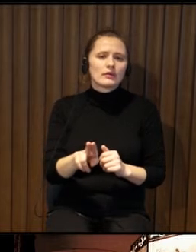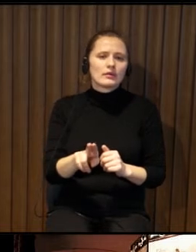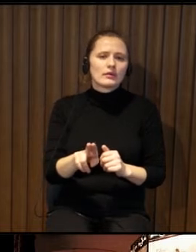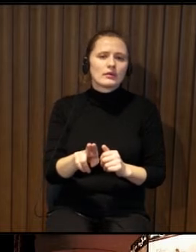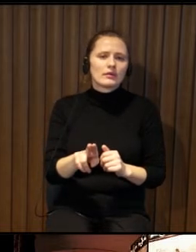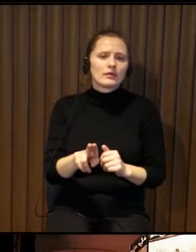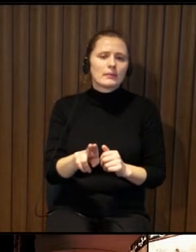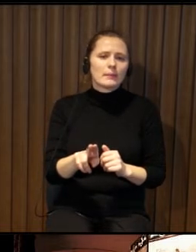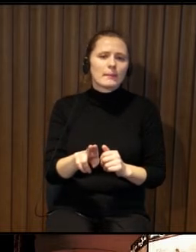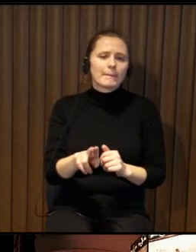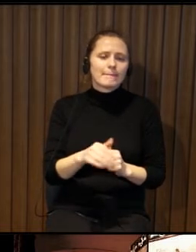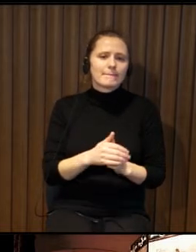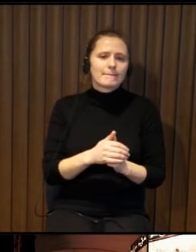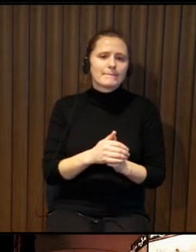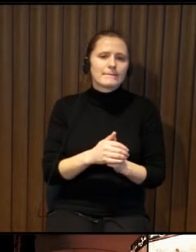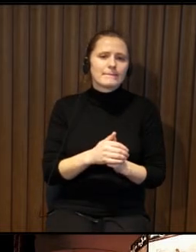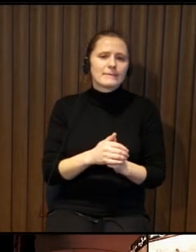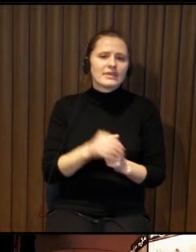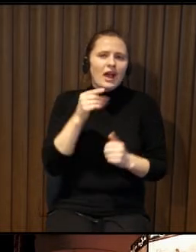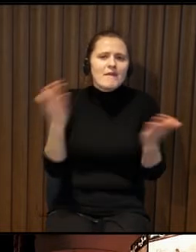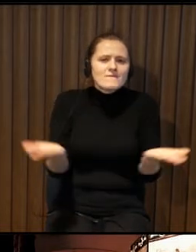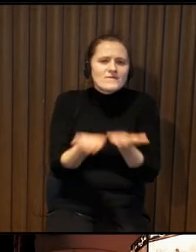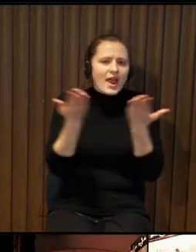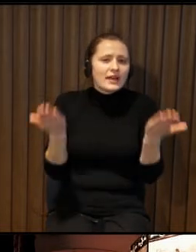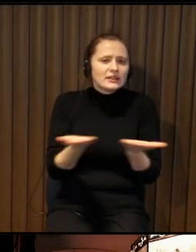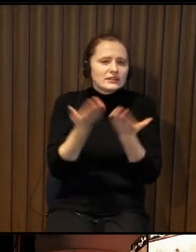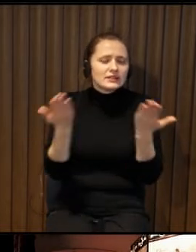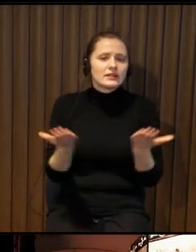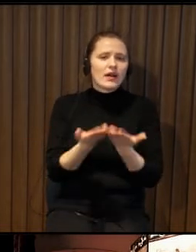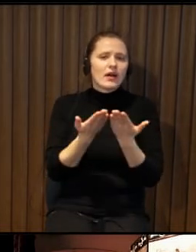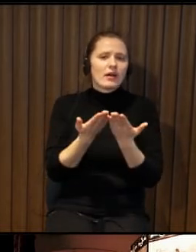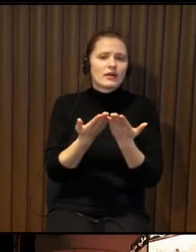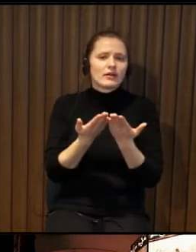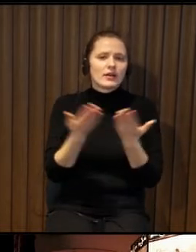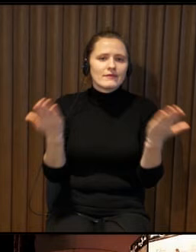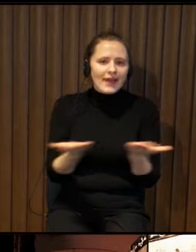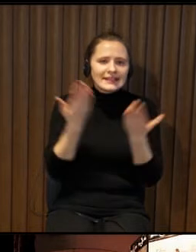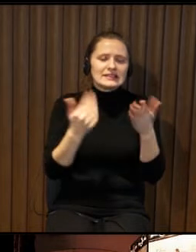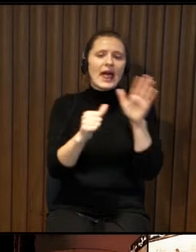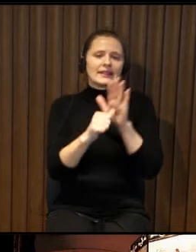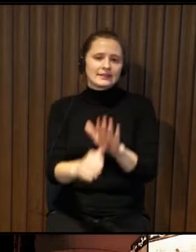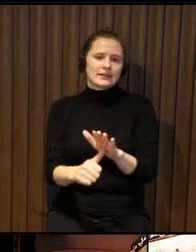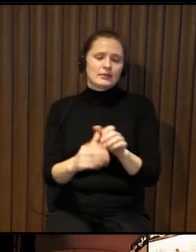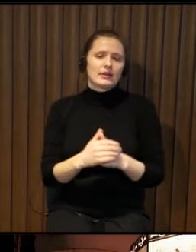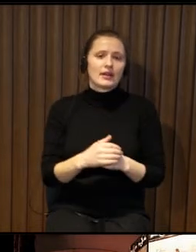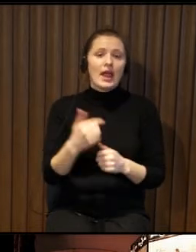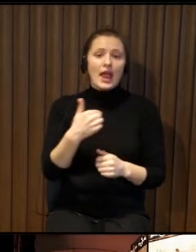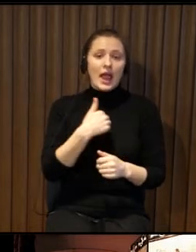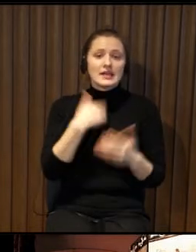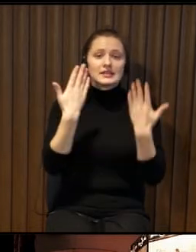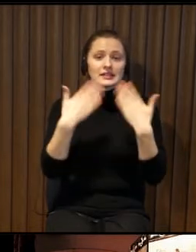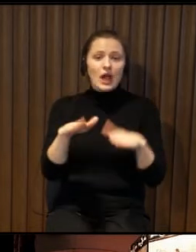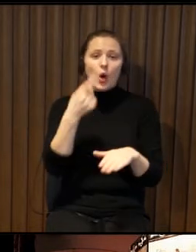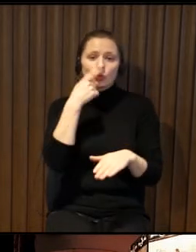I've been involved in artificial intelligence since the 80s. Over the years, I've gathered a large data set of what people need or